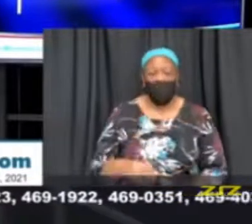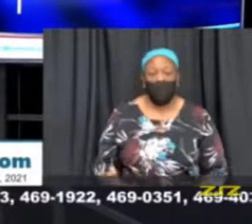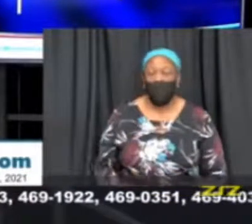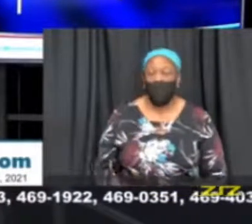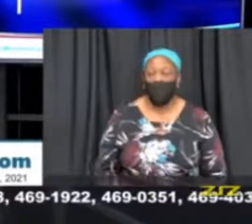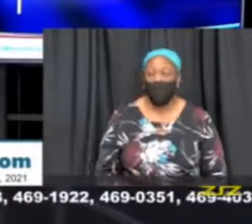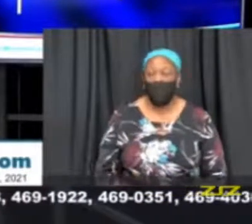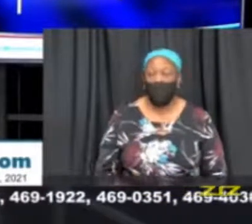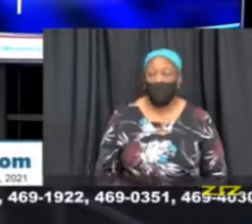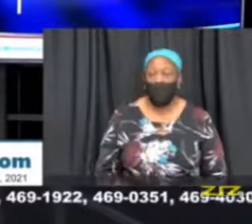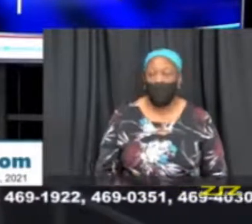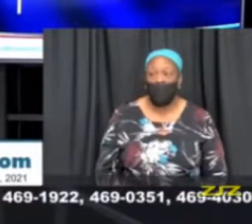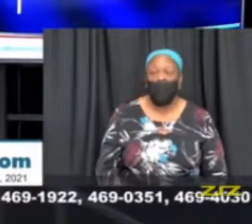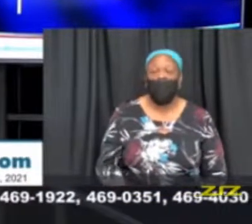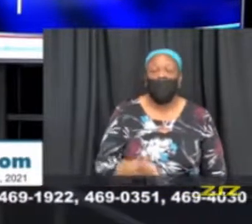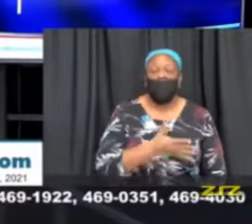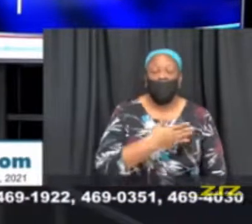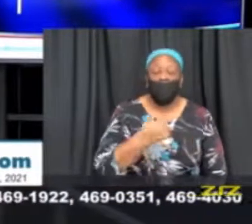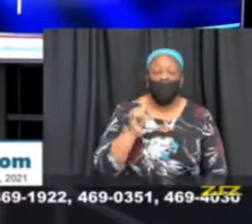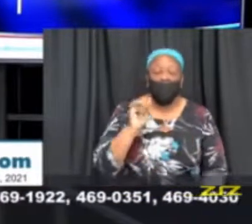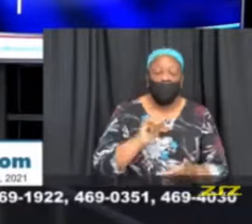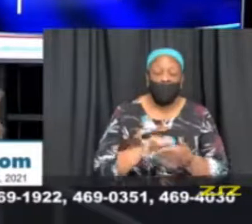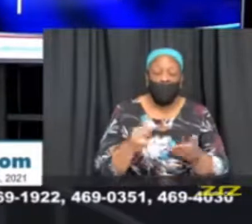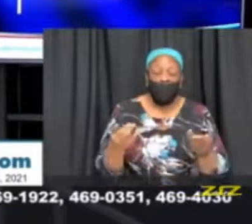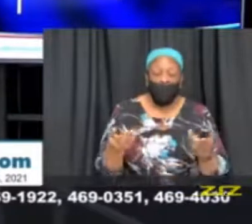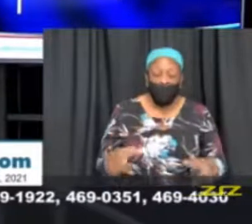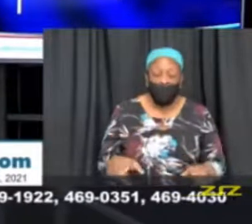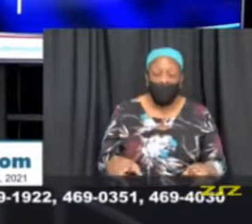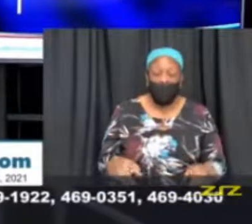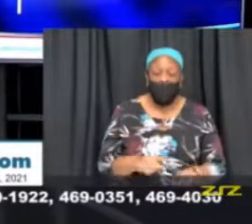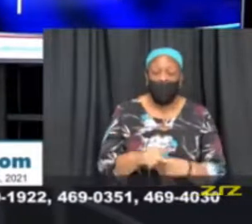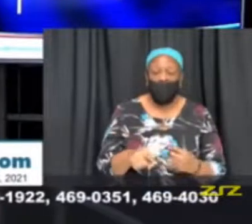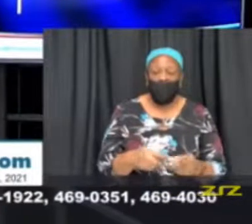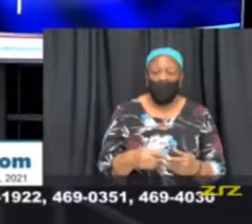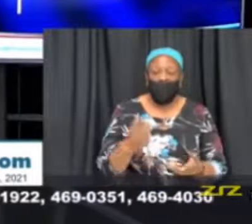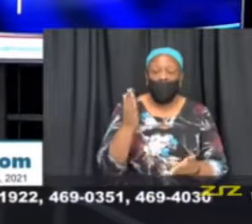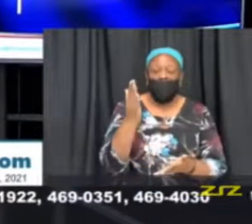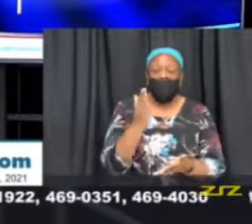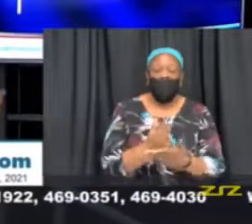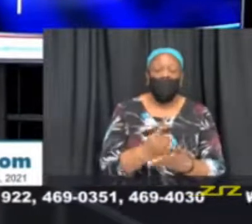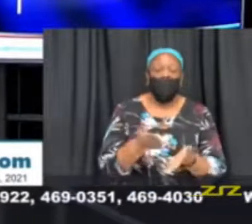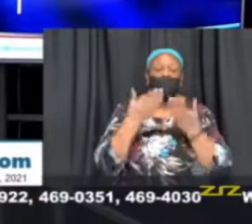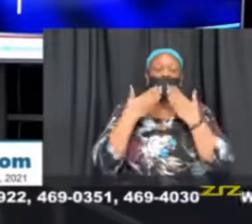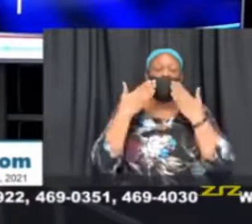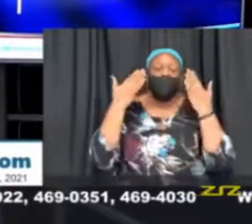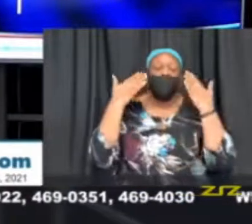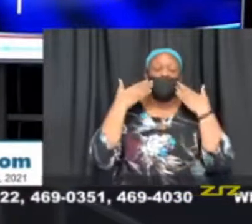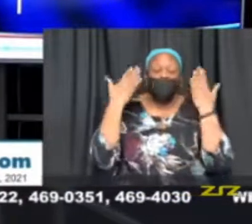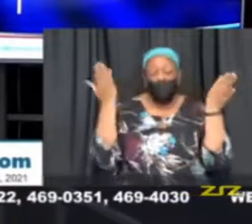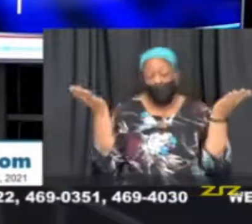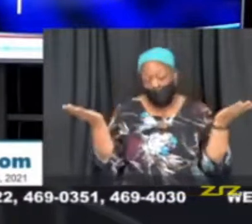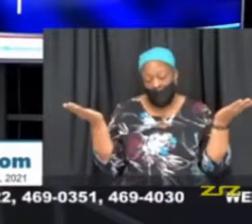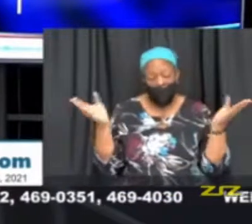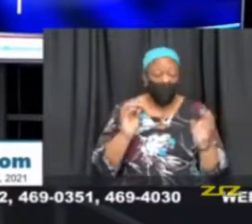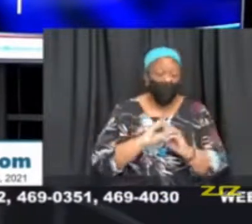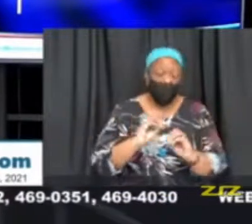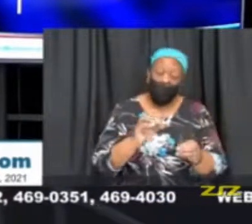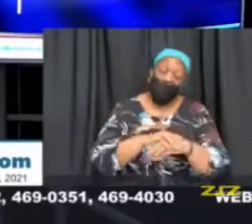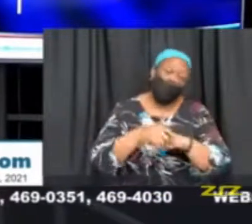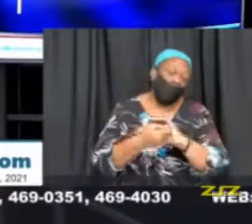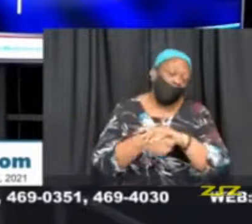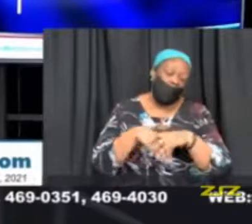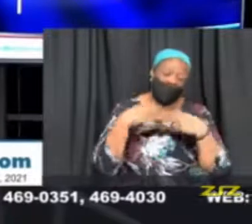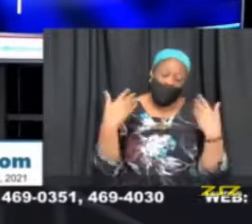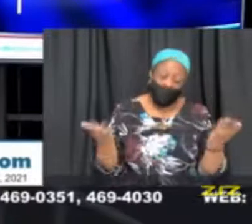occurred after they had relaxed their non-pharmaceutical measures during the Easter celebrations that they